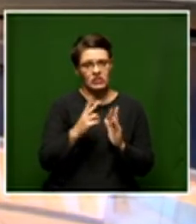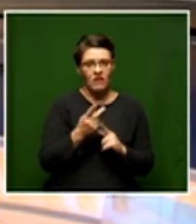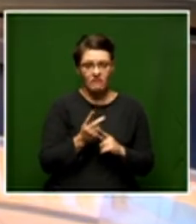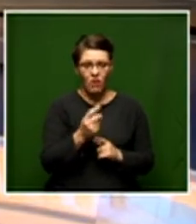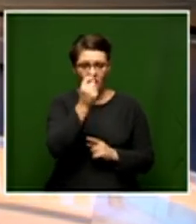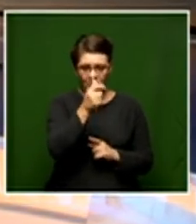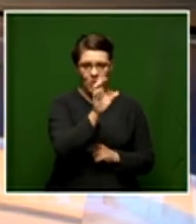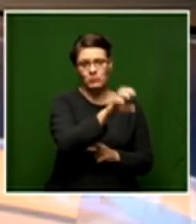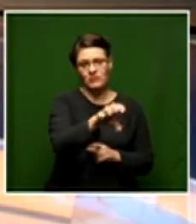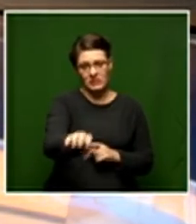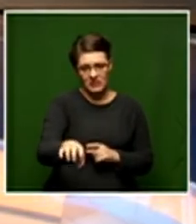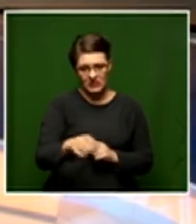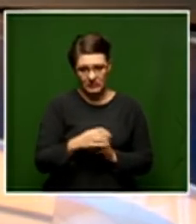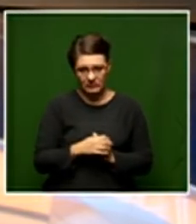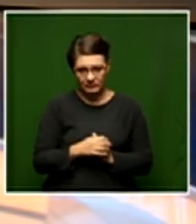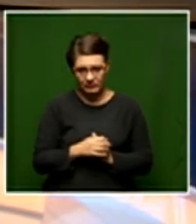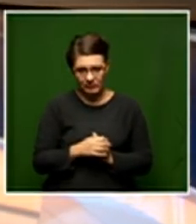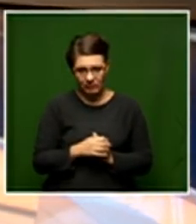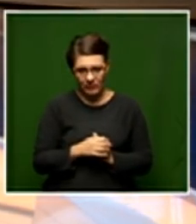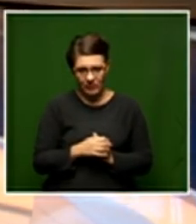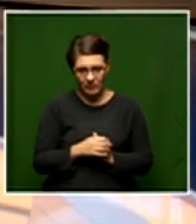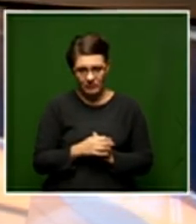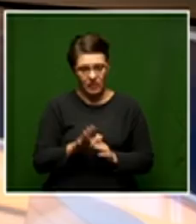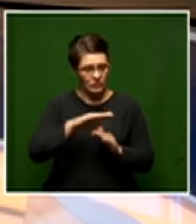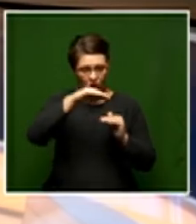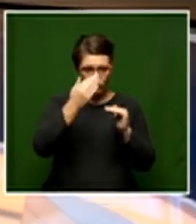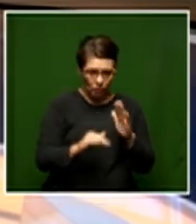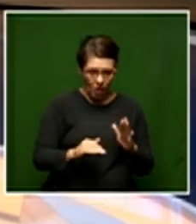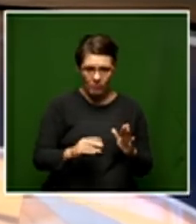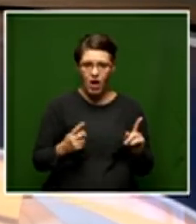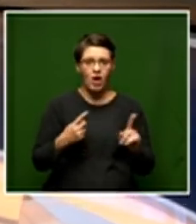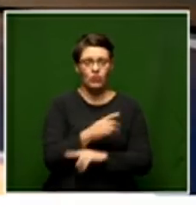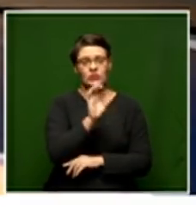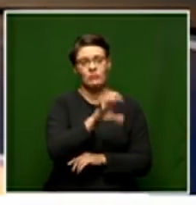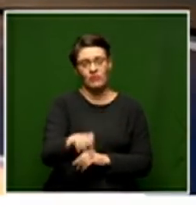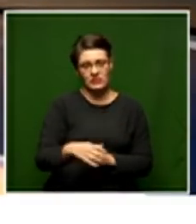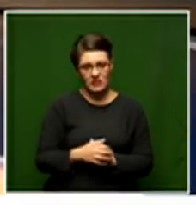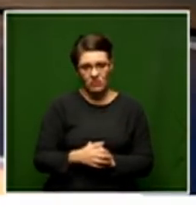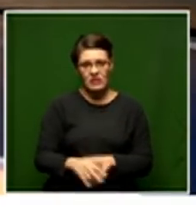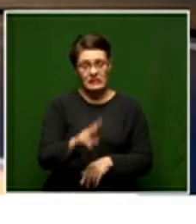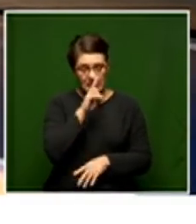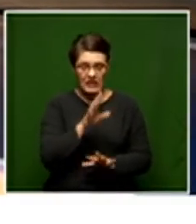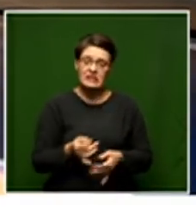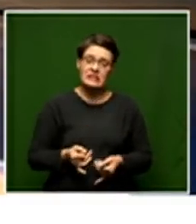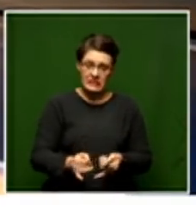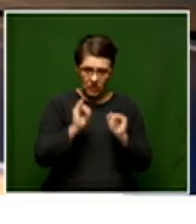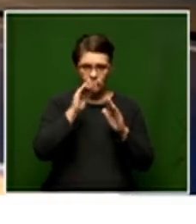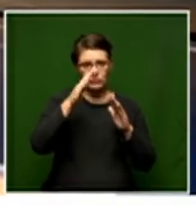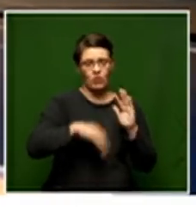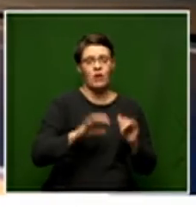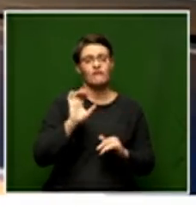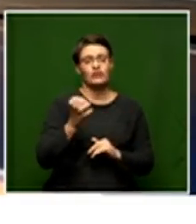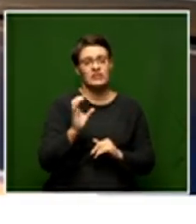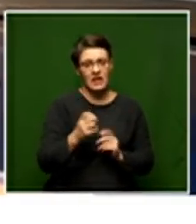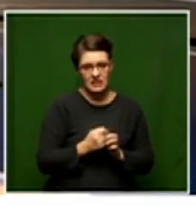of the provinces. It's a drop almost across the provinces. We've seen serious drops in the Free